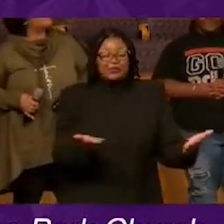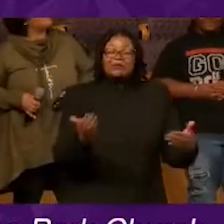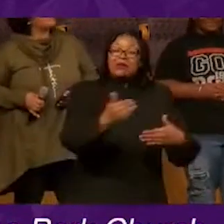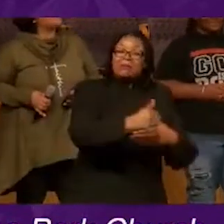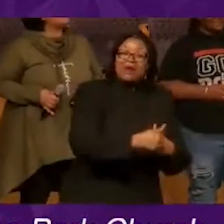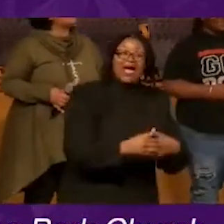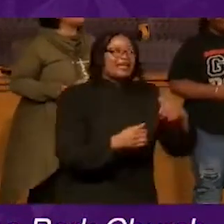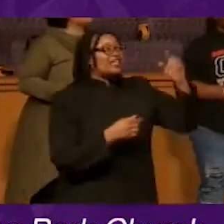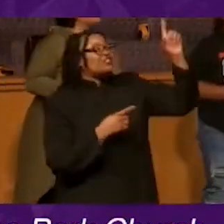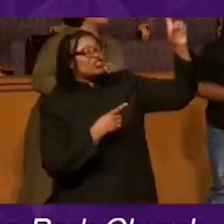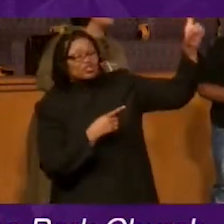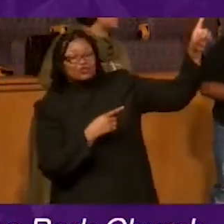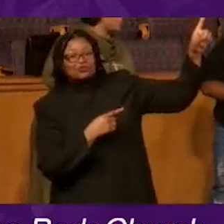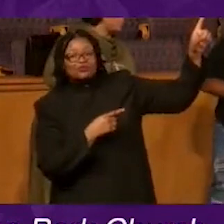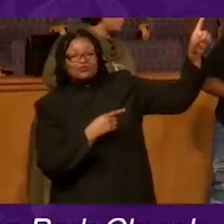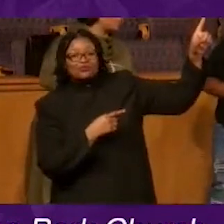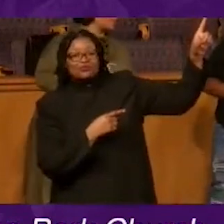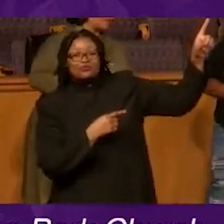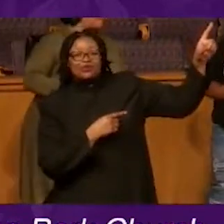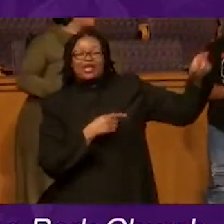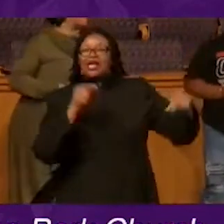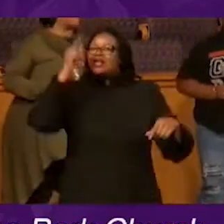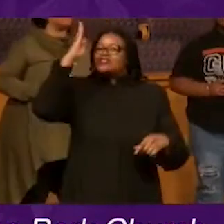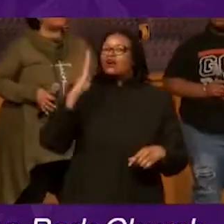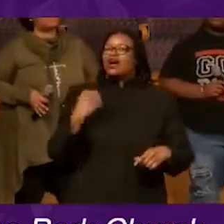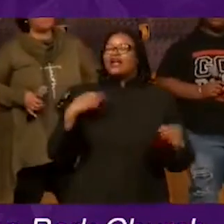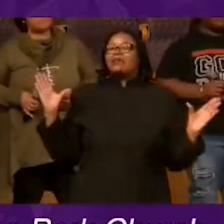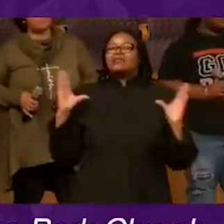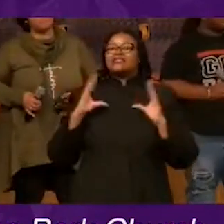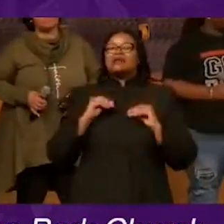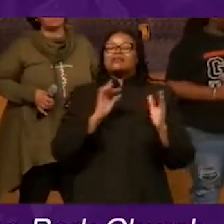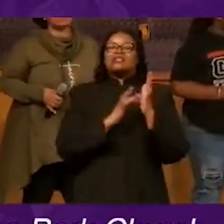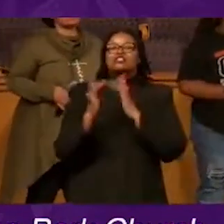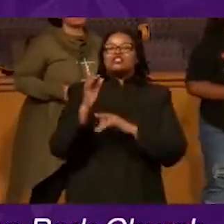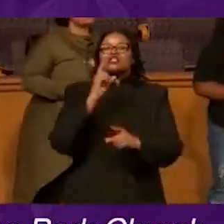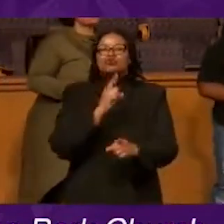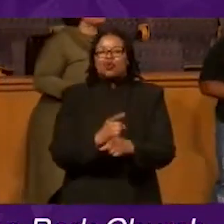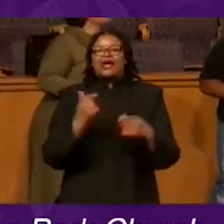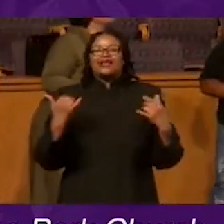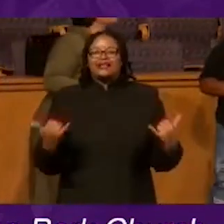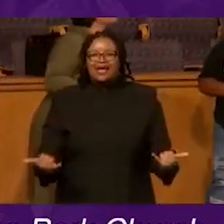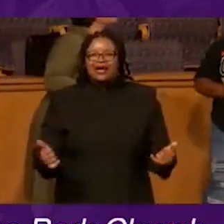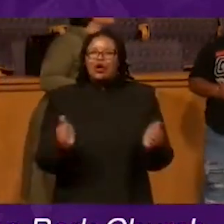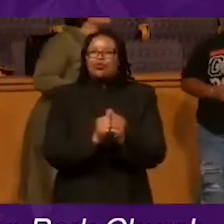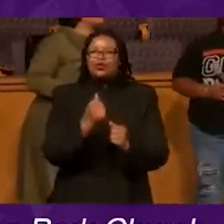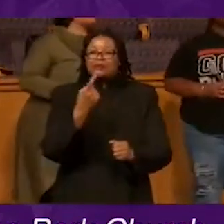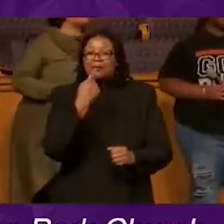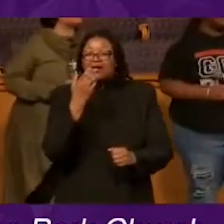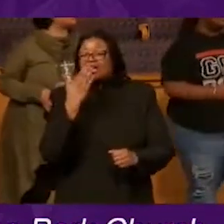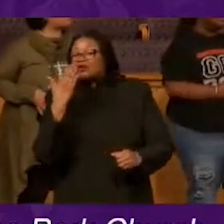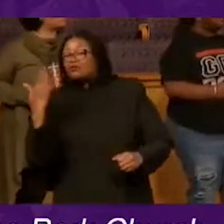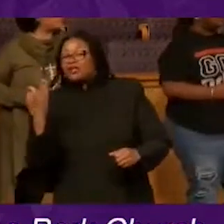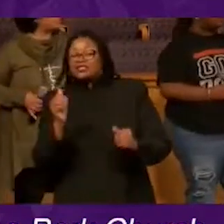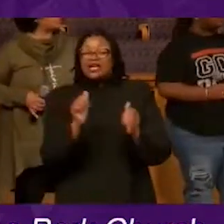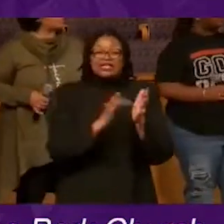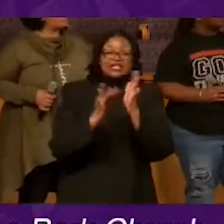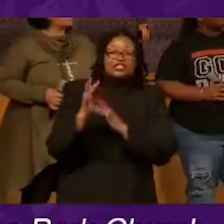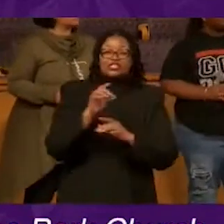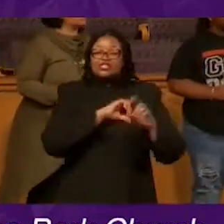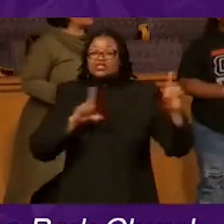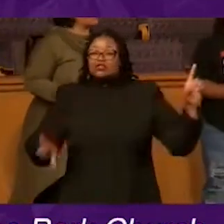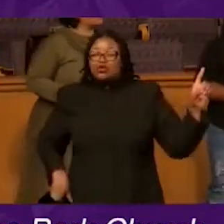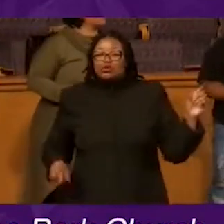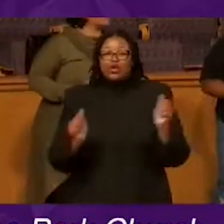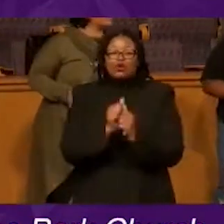you. So God, I'm accepting Jesus right now. With my mouth, I confess that Jesus is Lord, and within